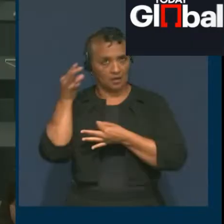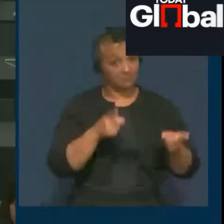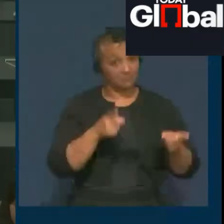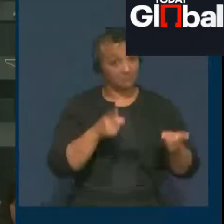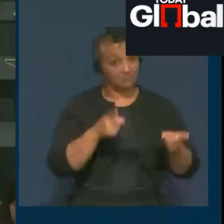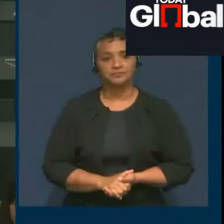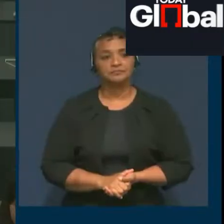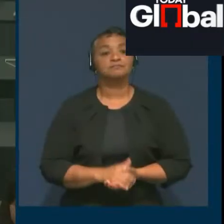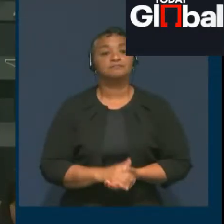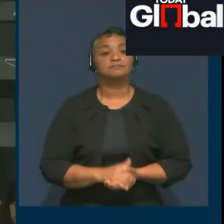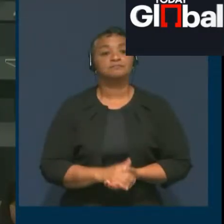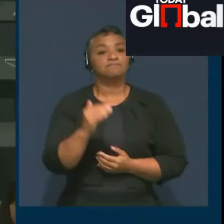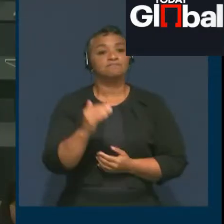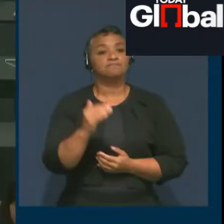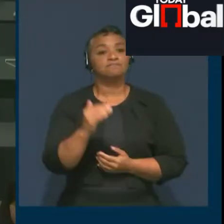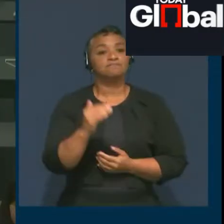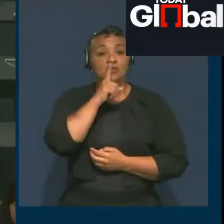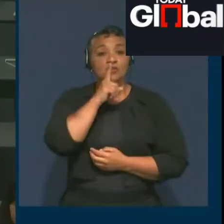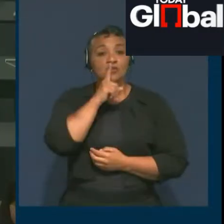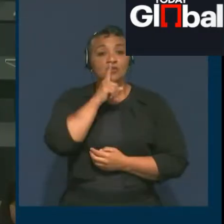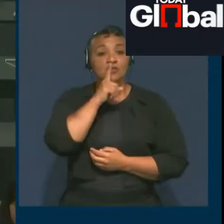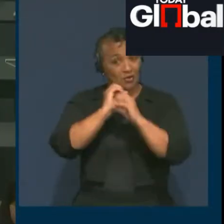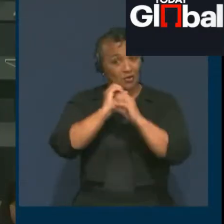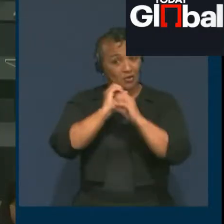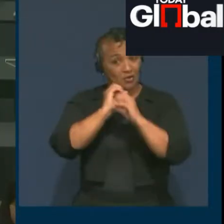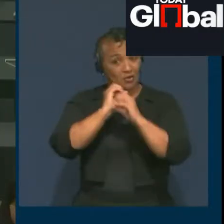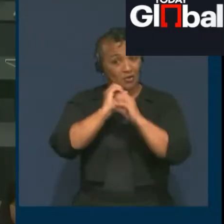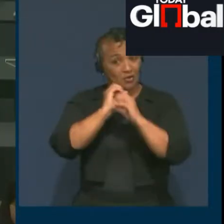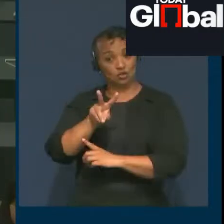As regards the Qatari Vision 2030,